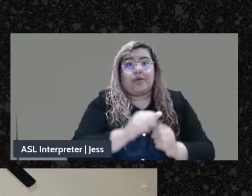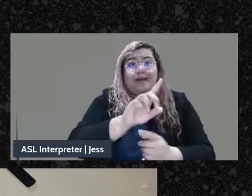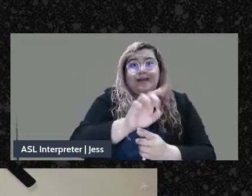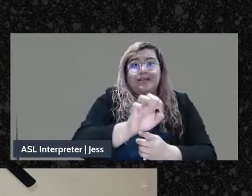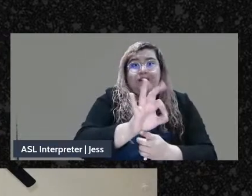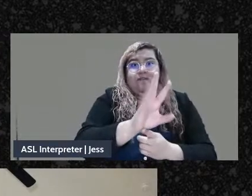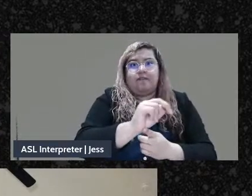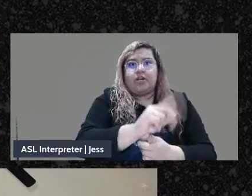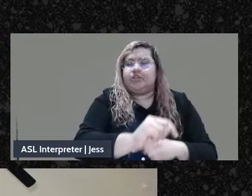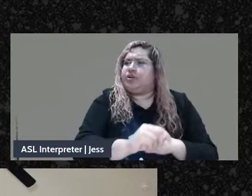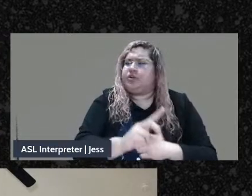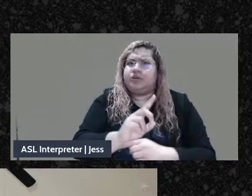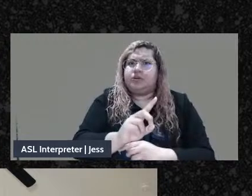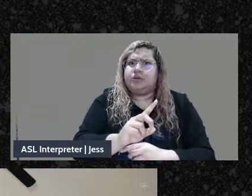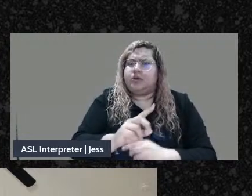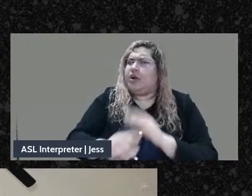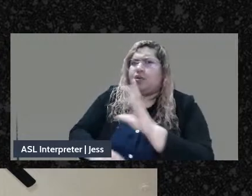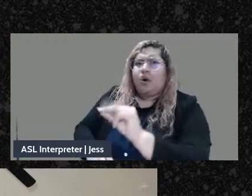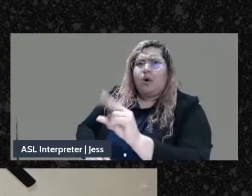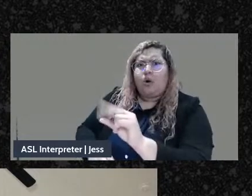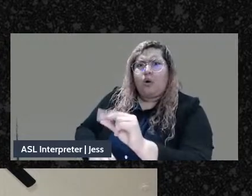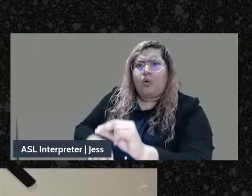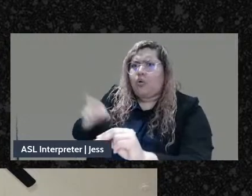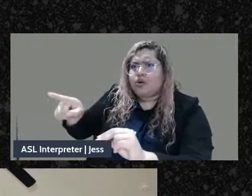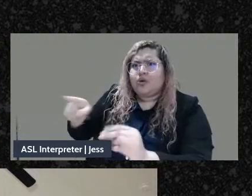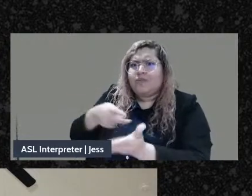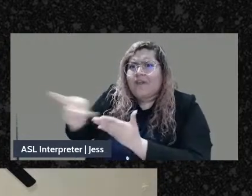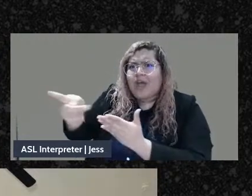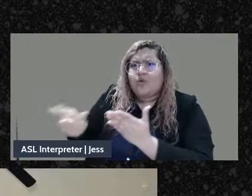failed over and over and over again. And SPD is actually